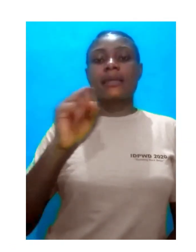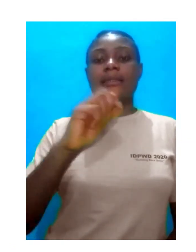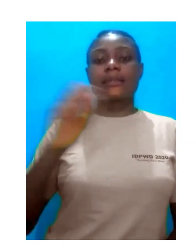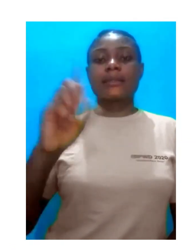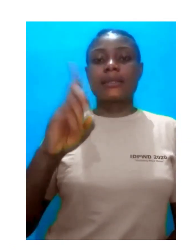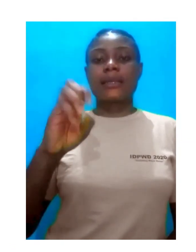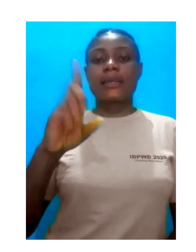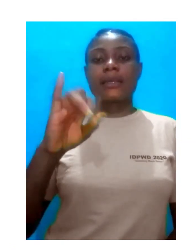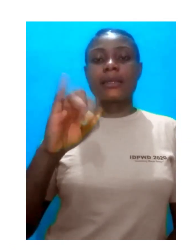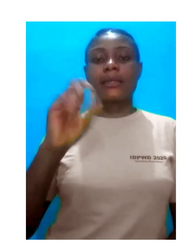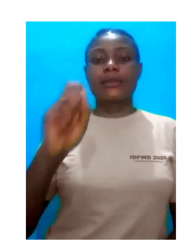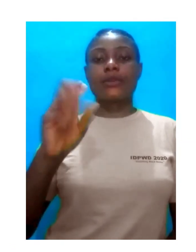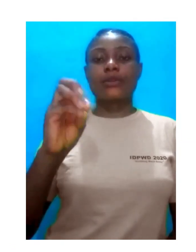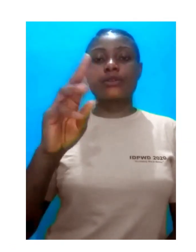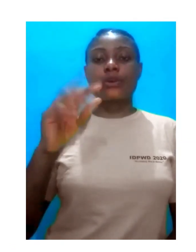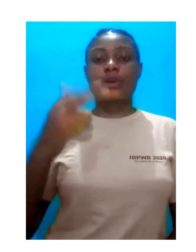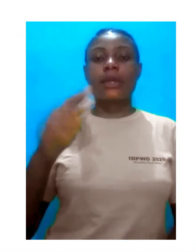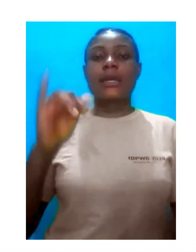info@sdeli.org.